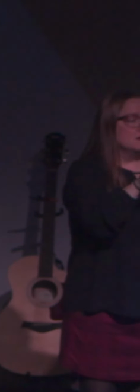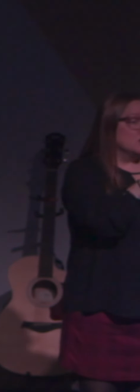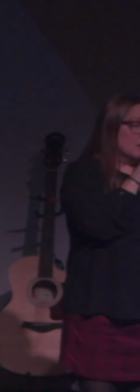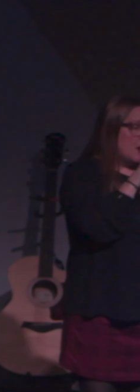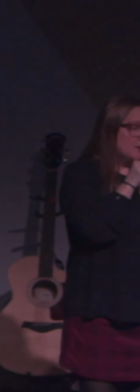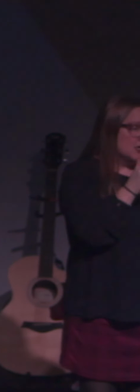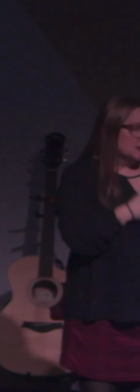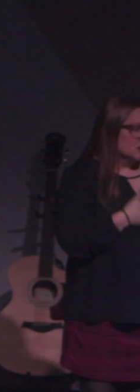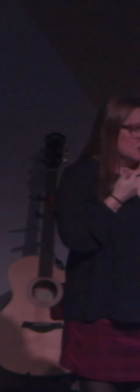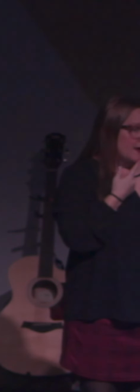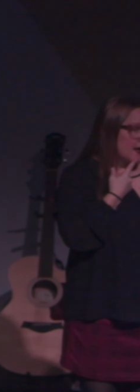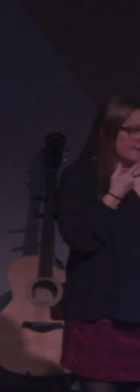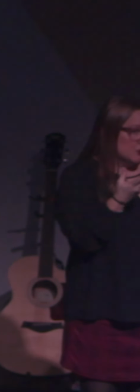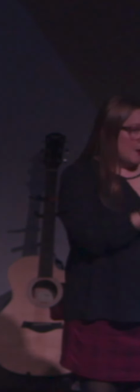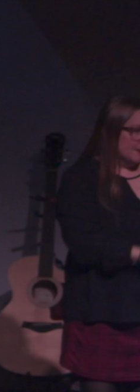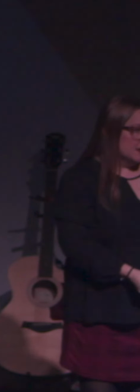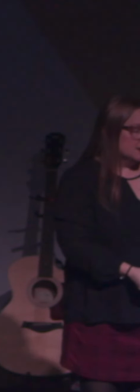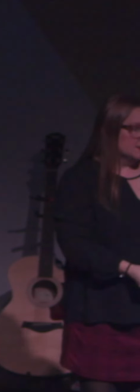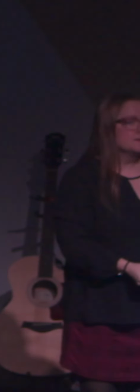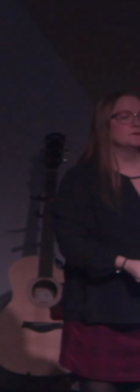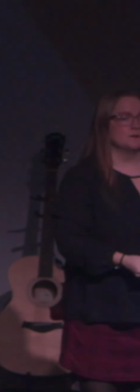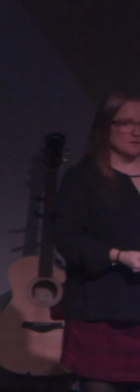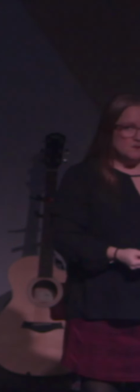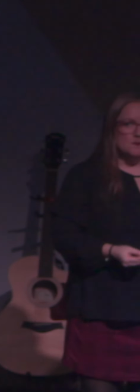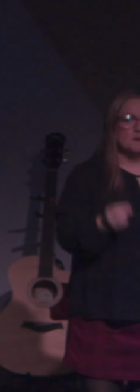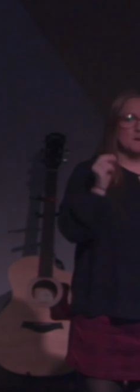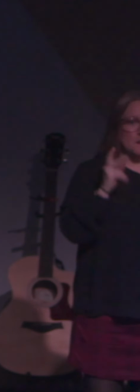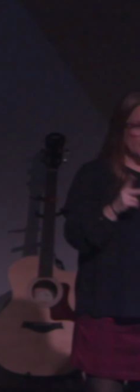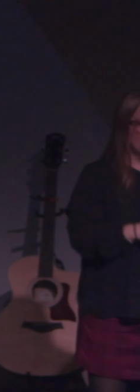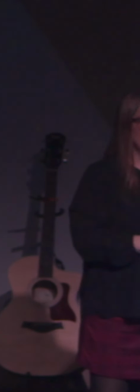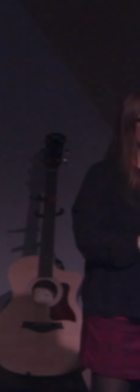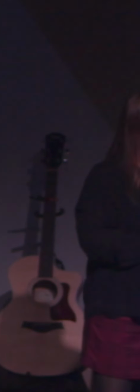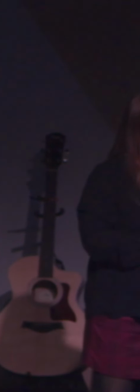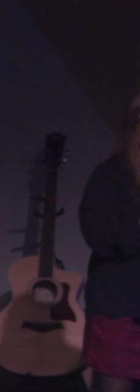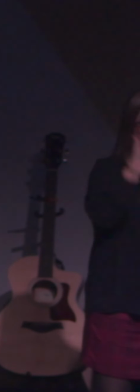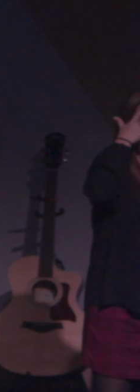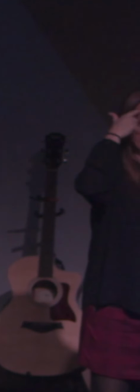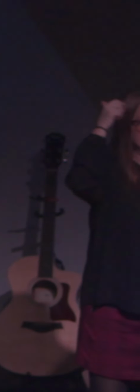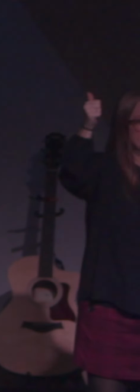survive. Okay. It's up to you.